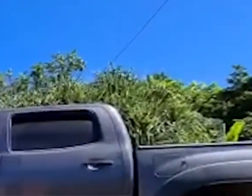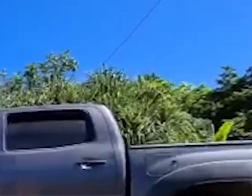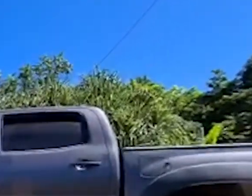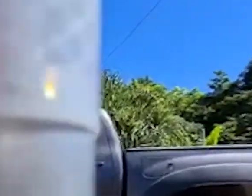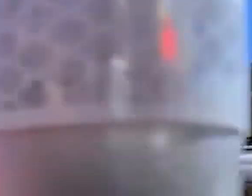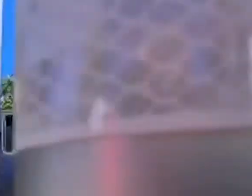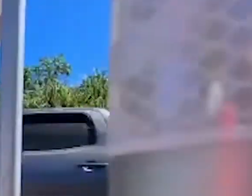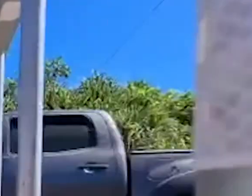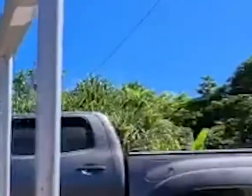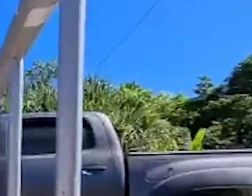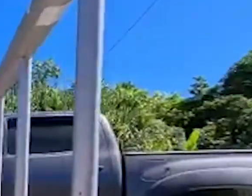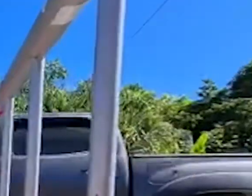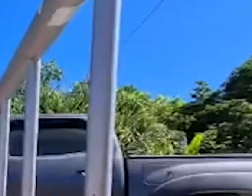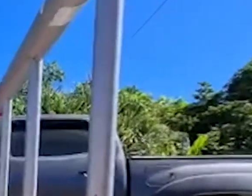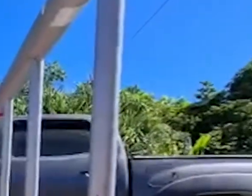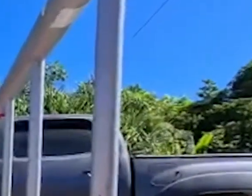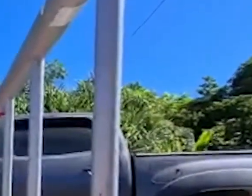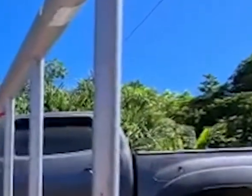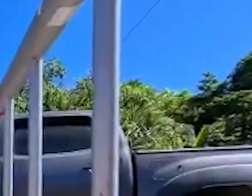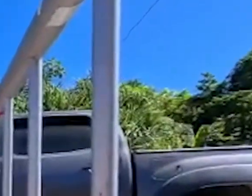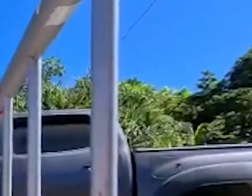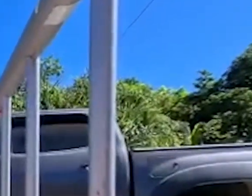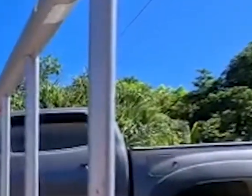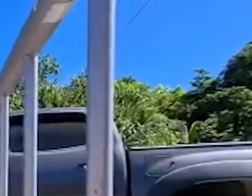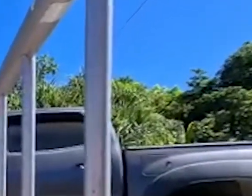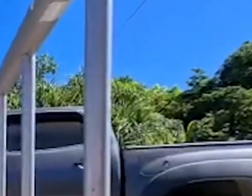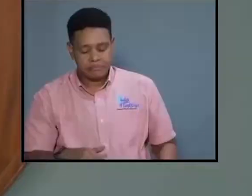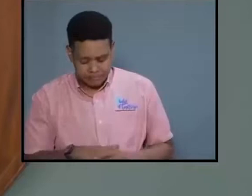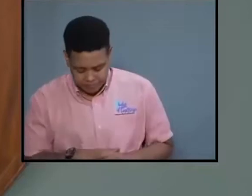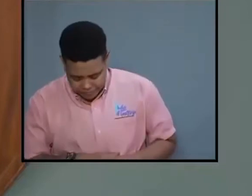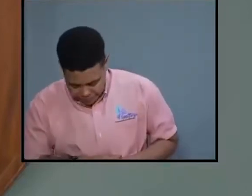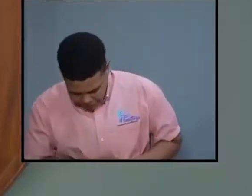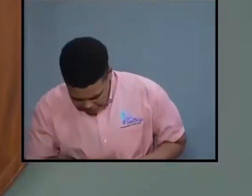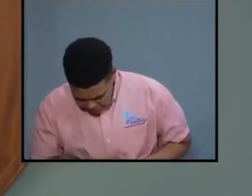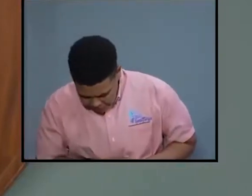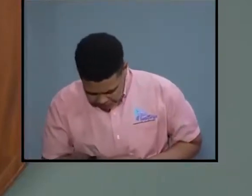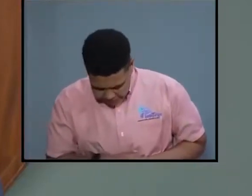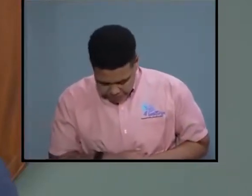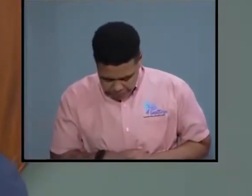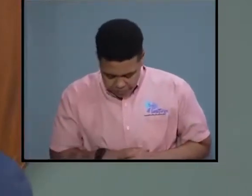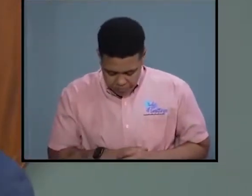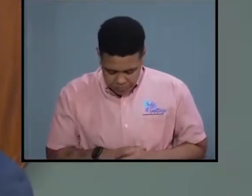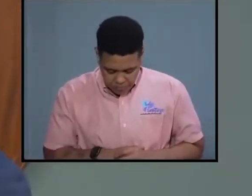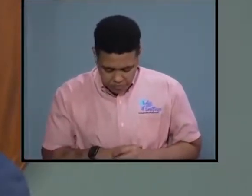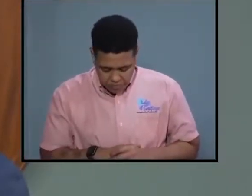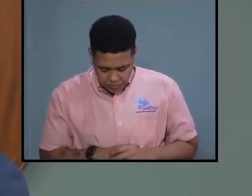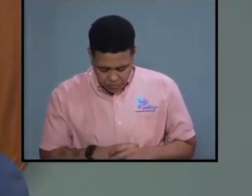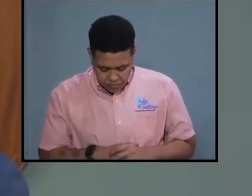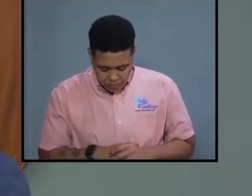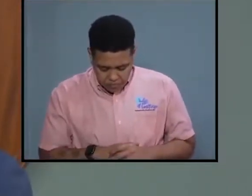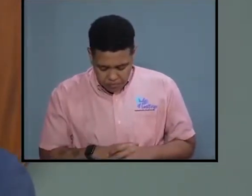of existence in our free and democratic society. This perspective